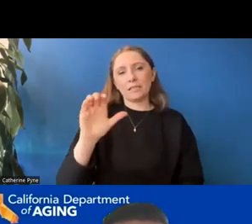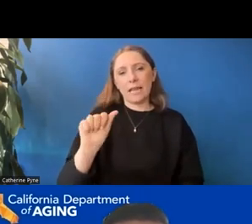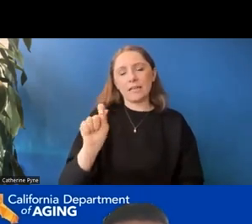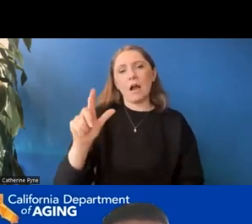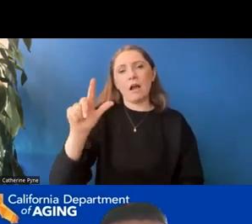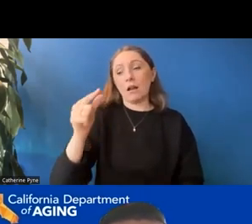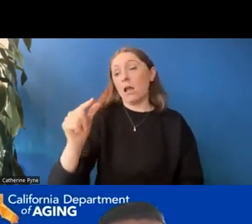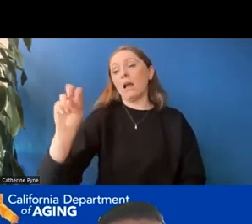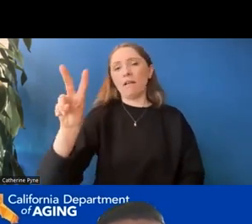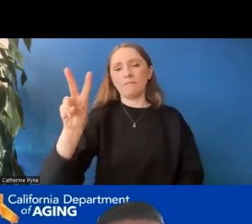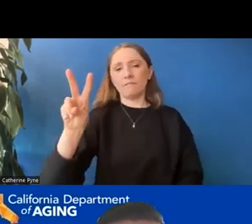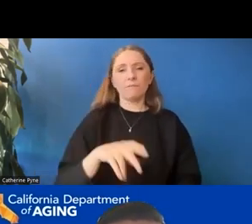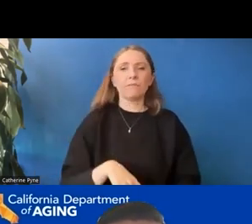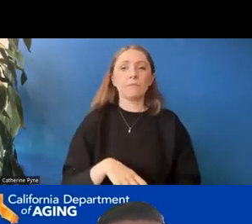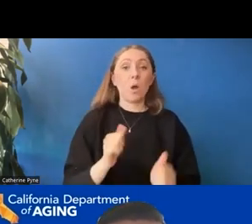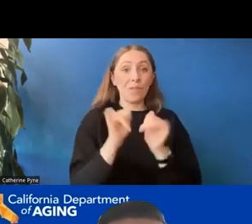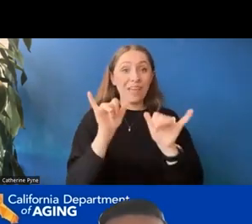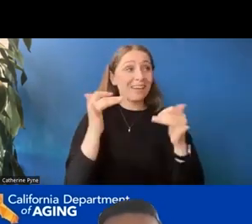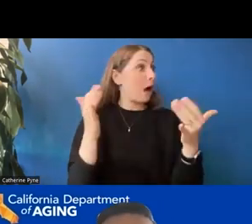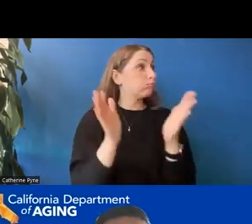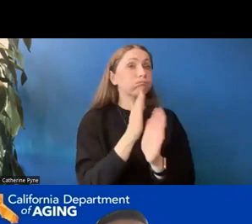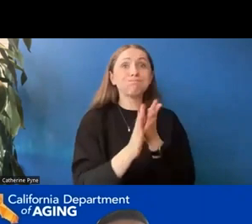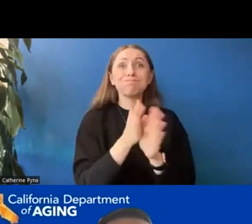communications@aging.ca.gov. And so with that, we could wrap things up.